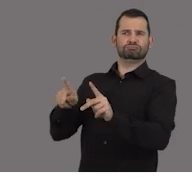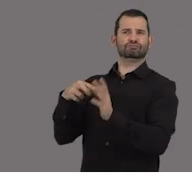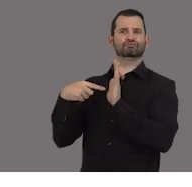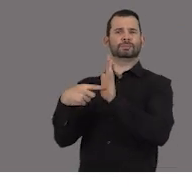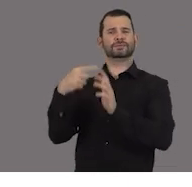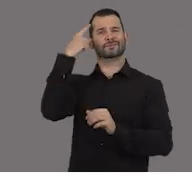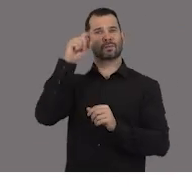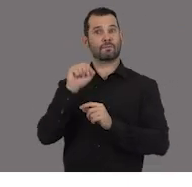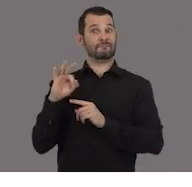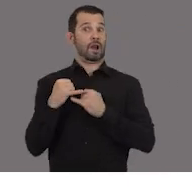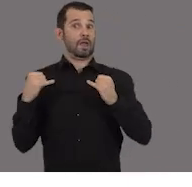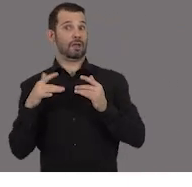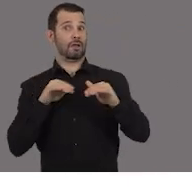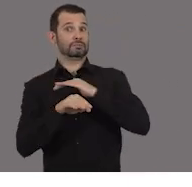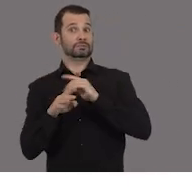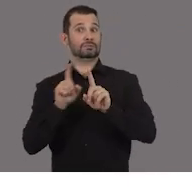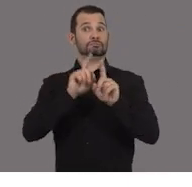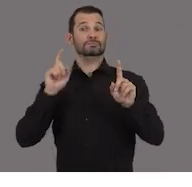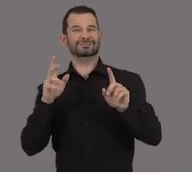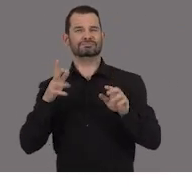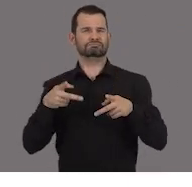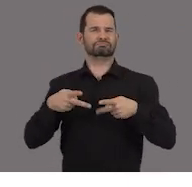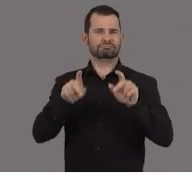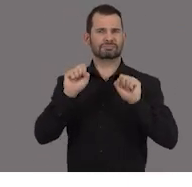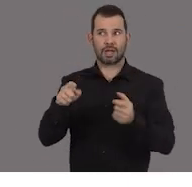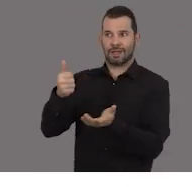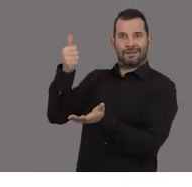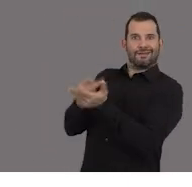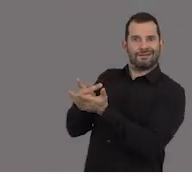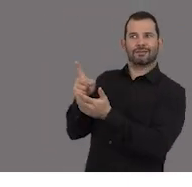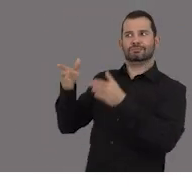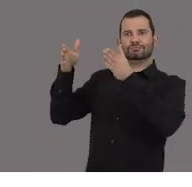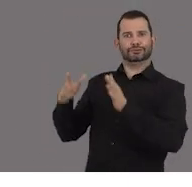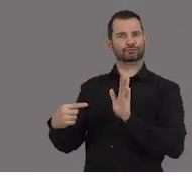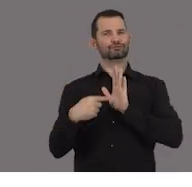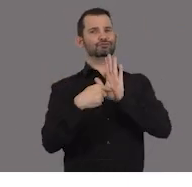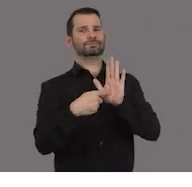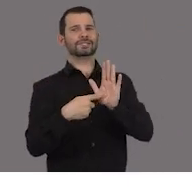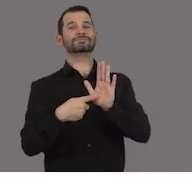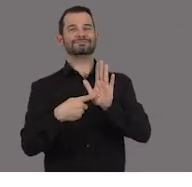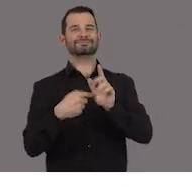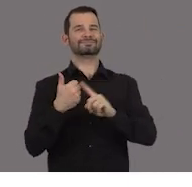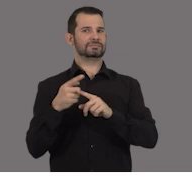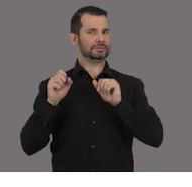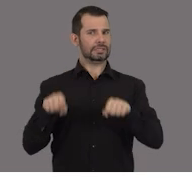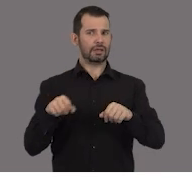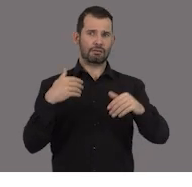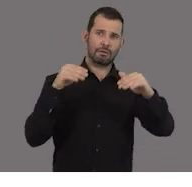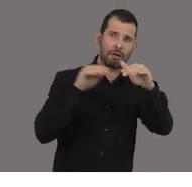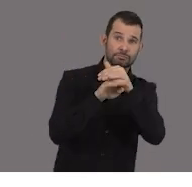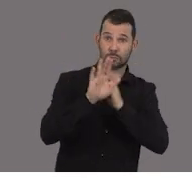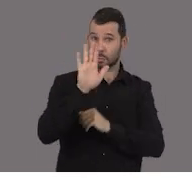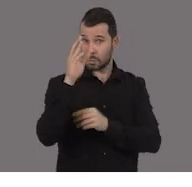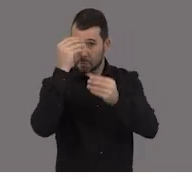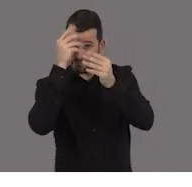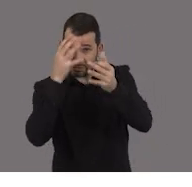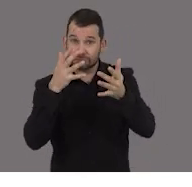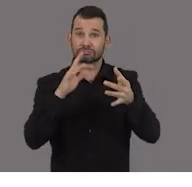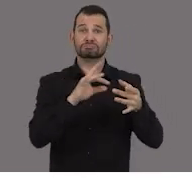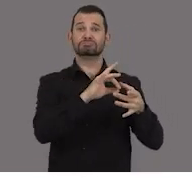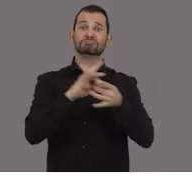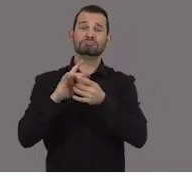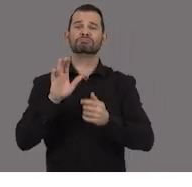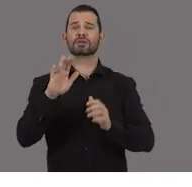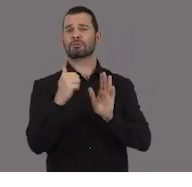AUT-01 Authorize a representative for offline access allow you to authorize a representative to